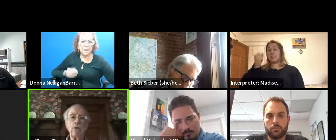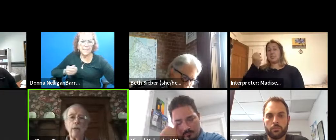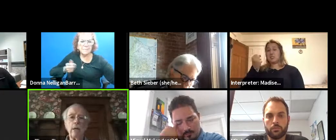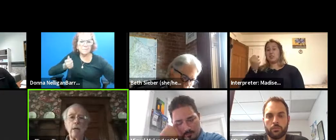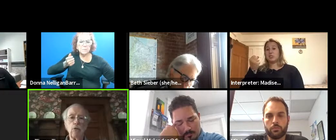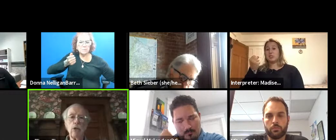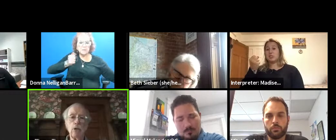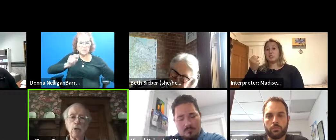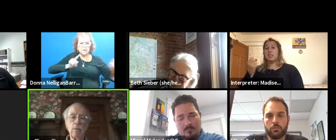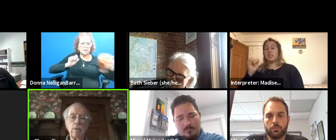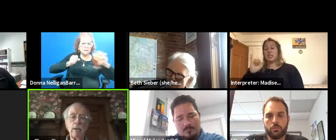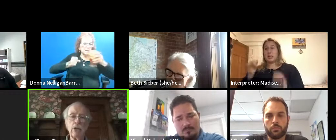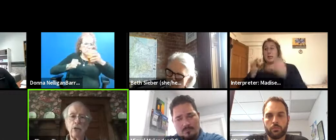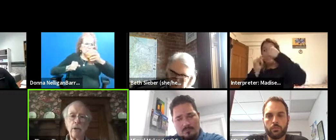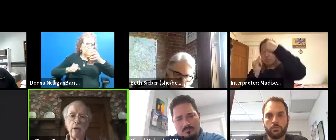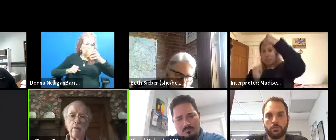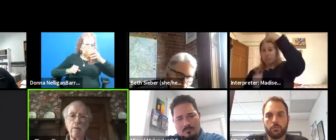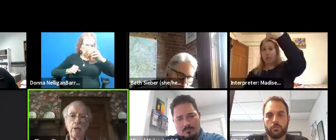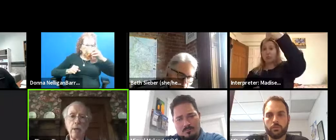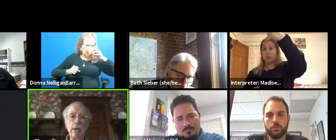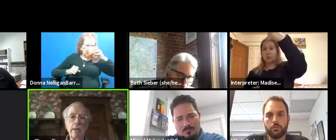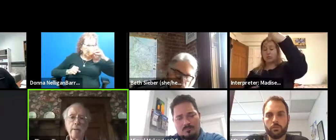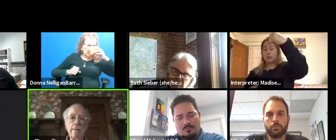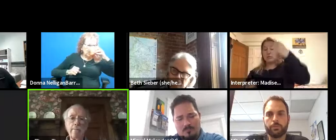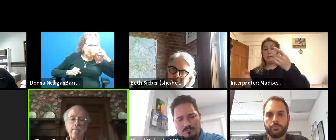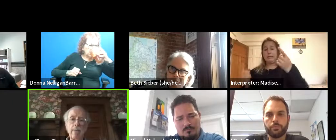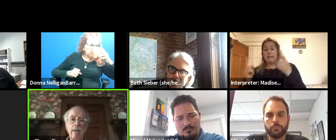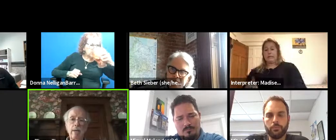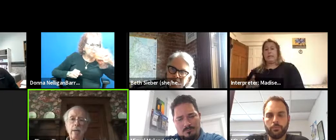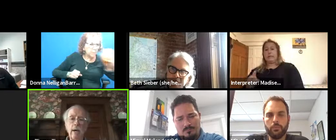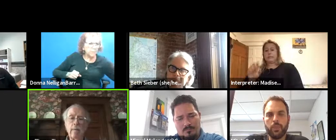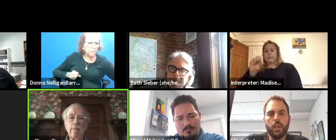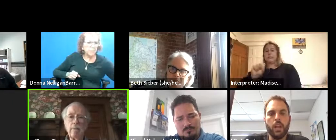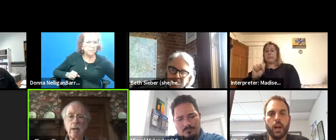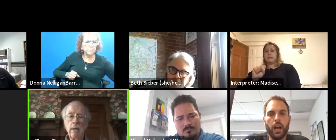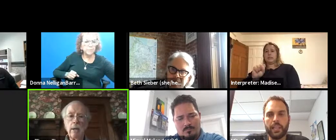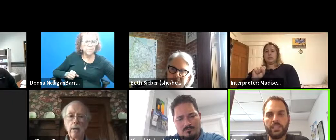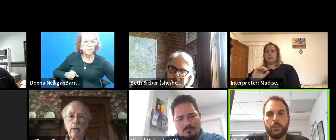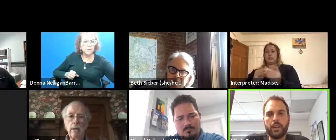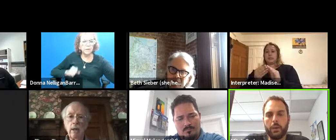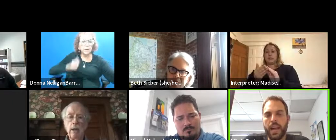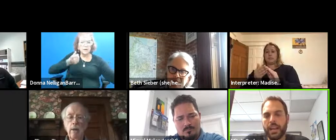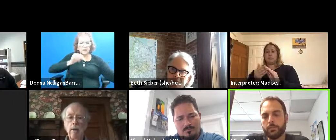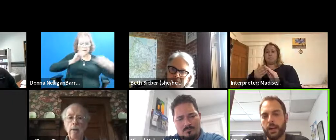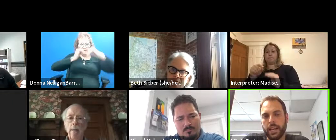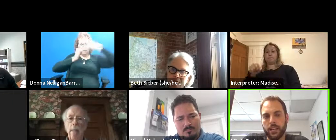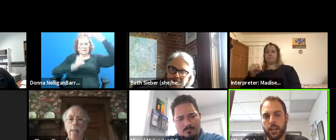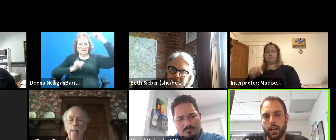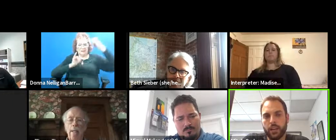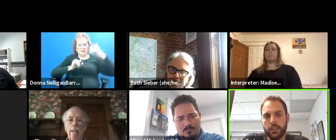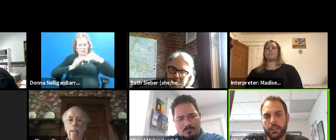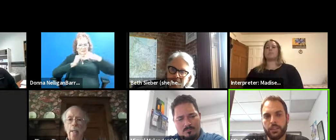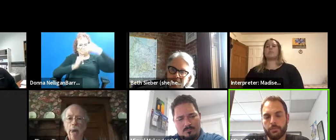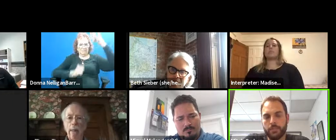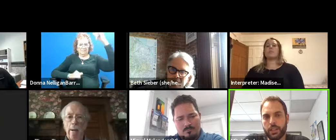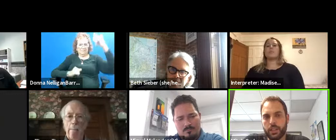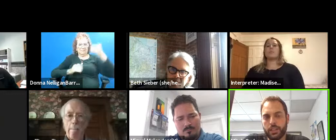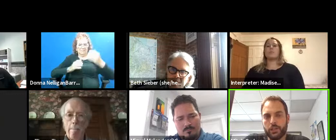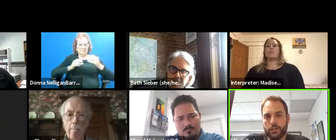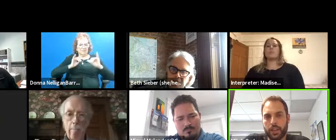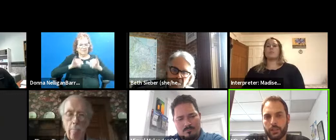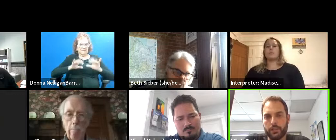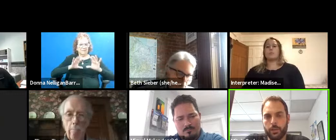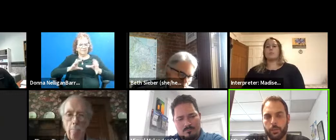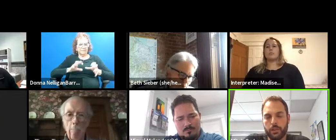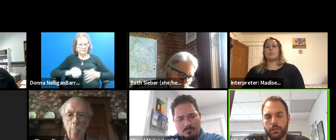that boundary crossing took place in the south half of the city. I guess I would ask my the